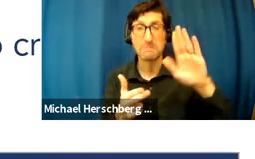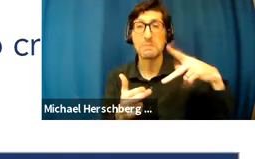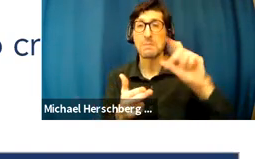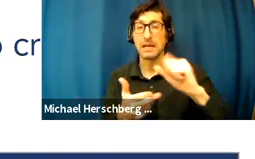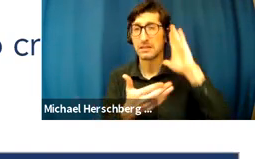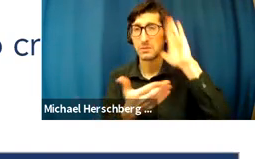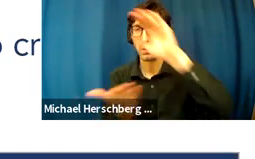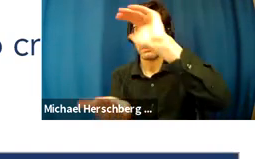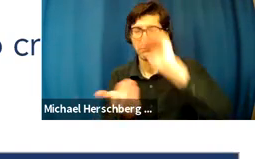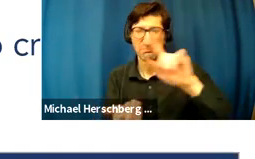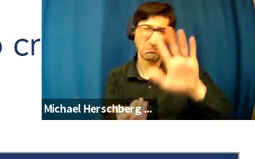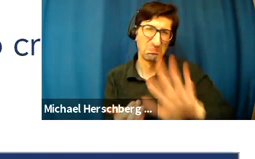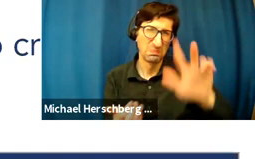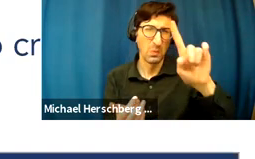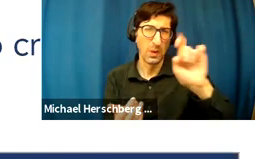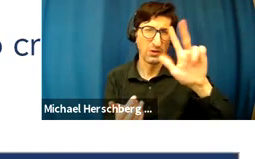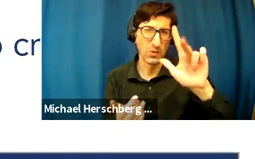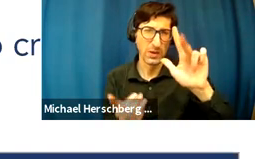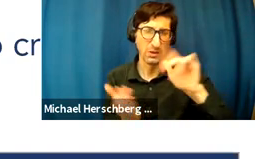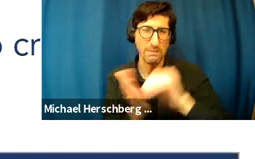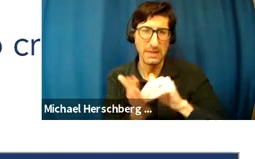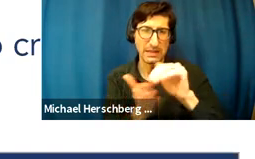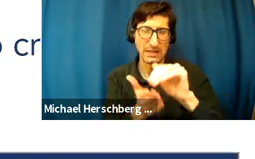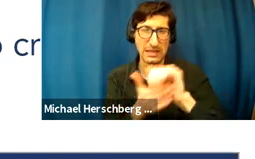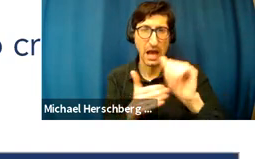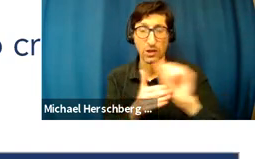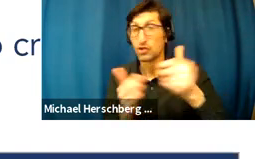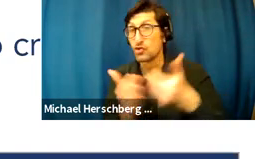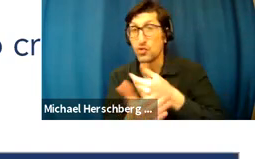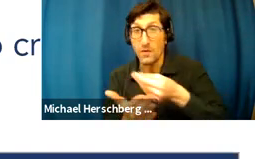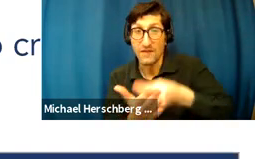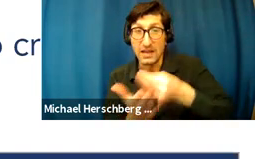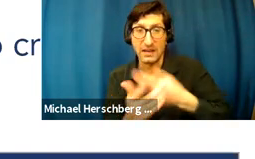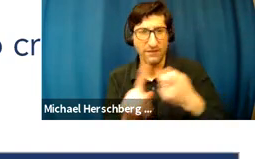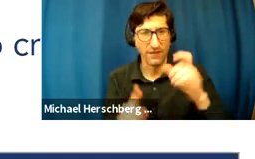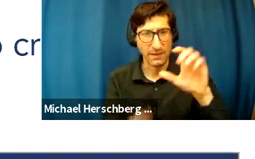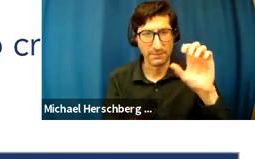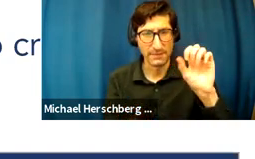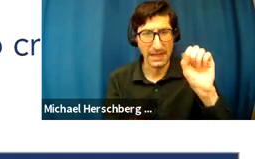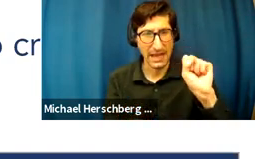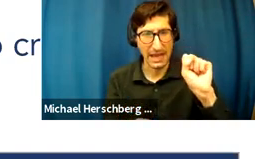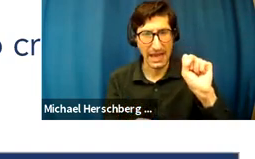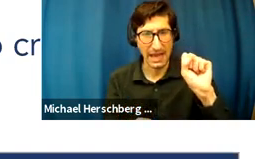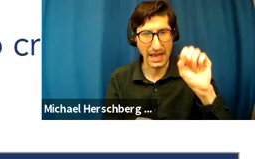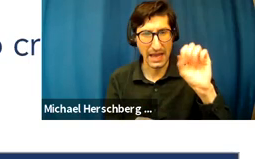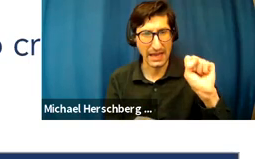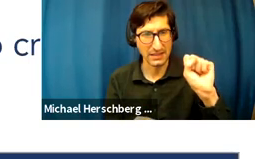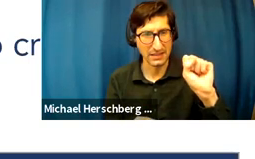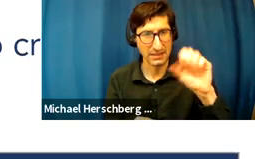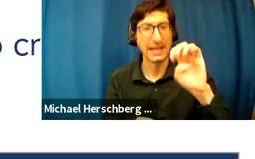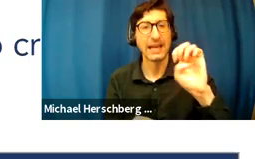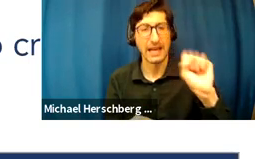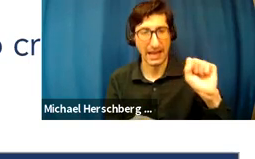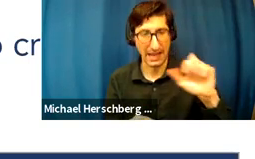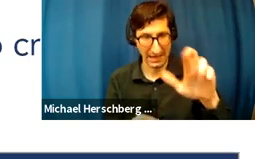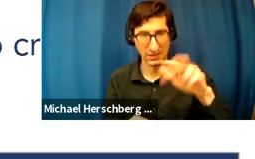approximate $123 million of new funding from the ESSER Part 2 funding. This was part of the